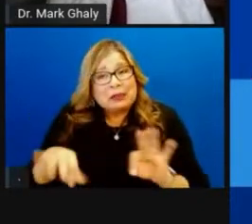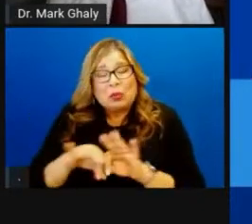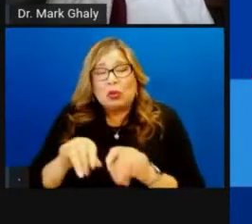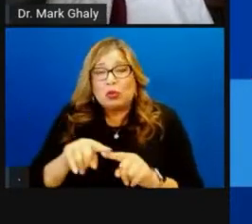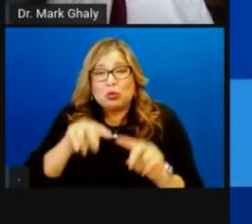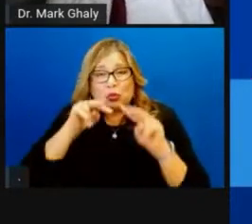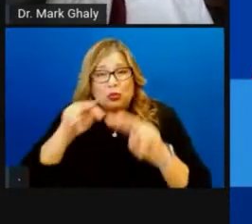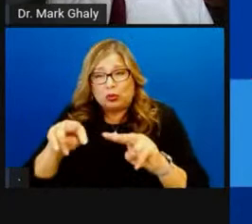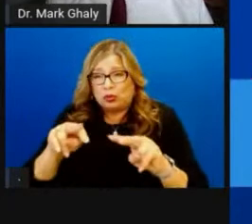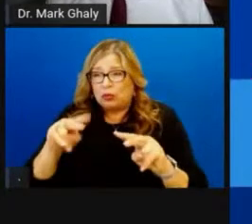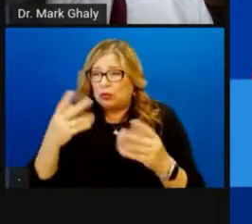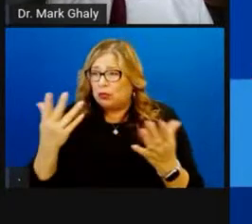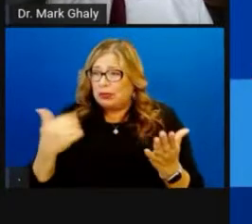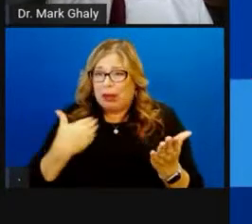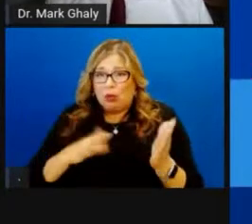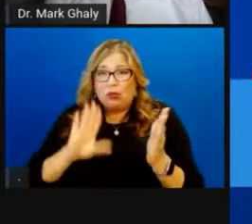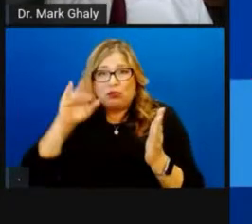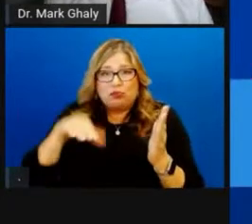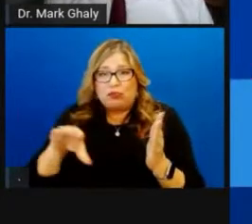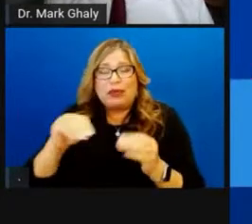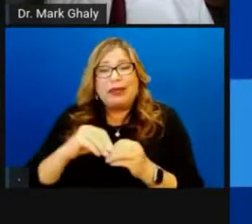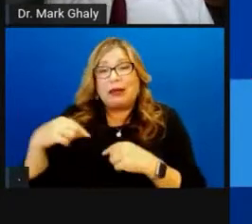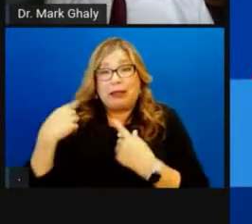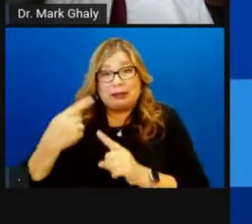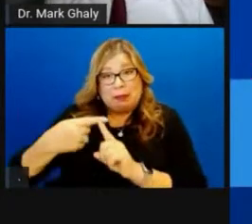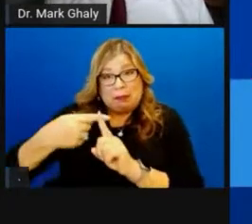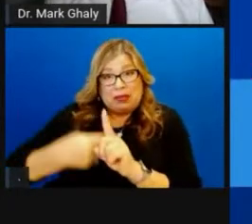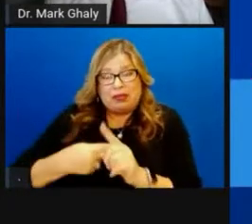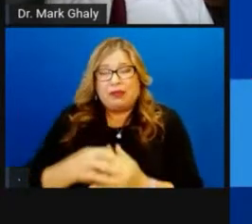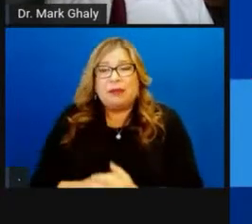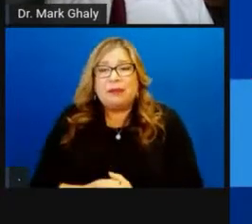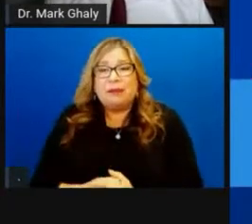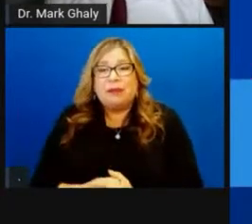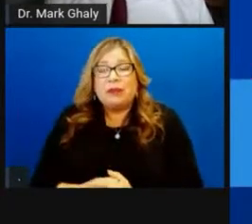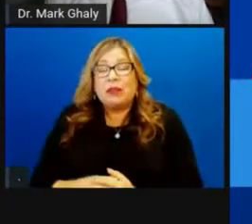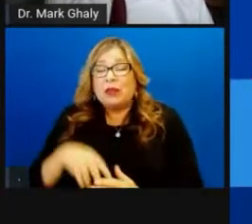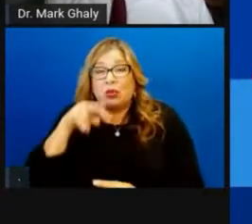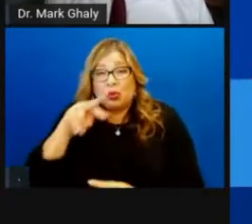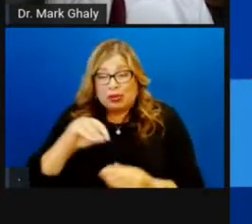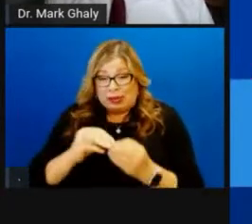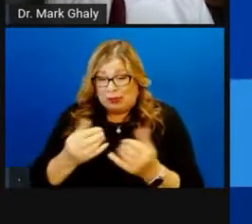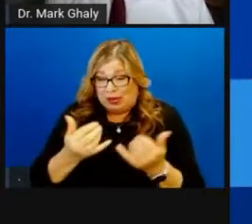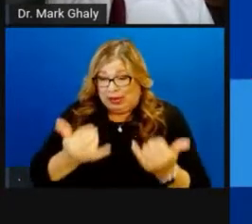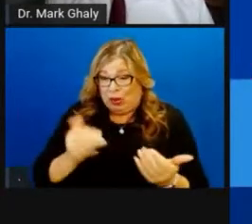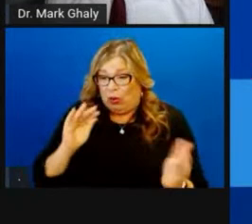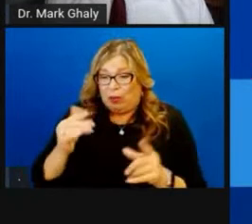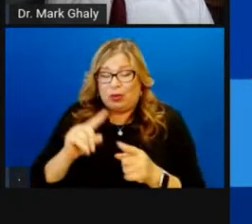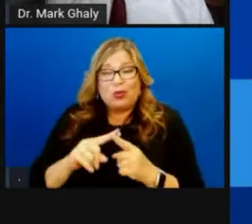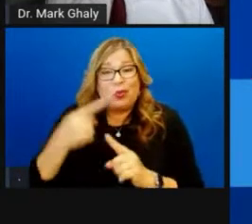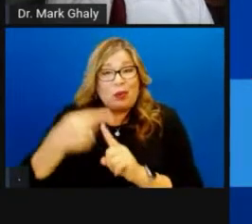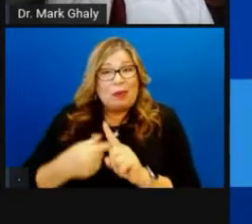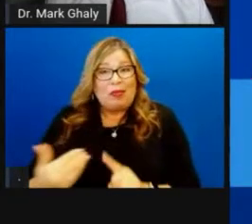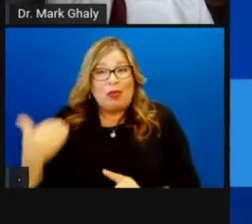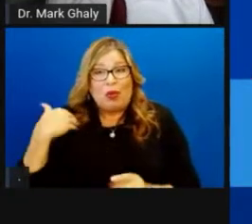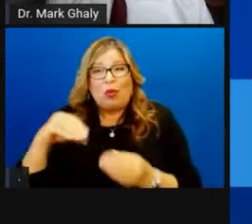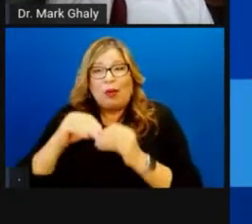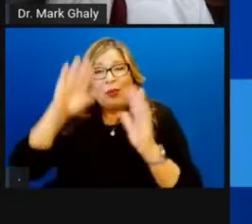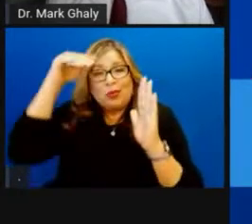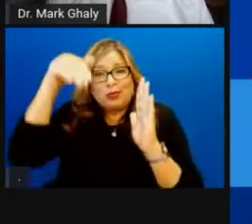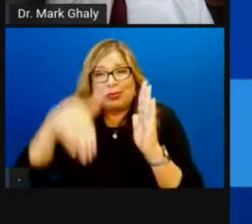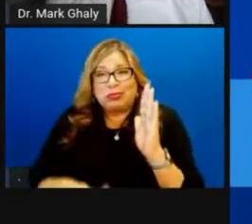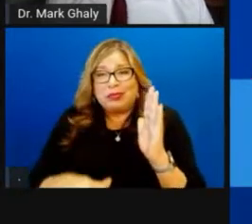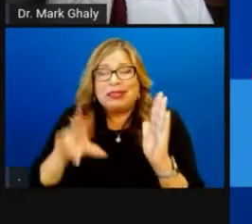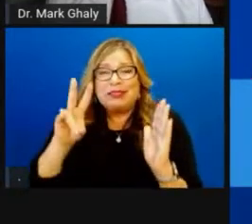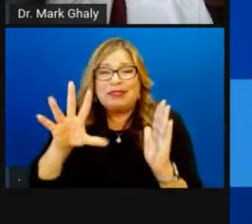dropped over 75% compared to a month ago. Hospitalizations have also dropped, and I'll tell you both of